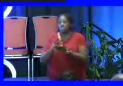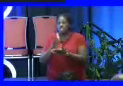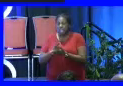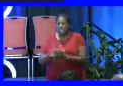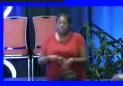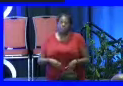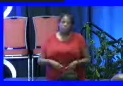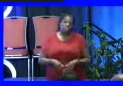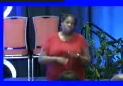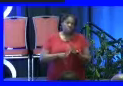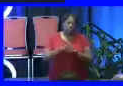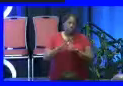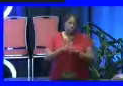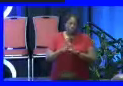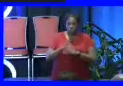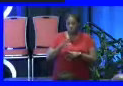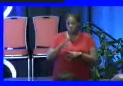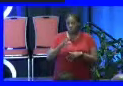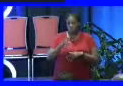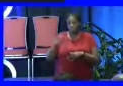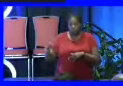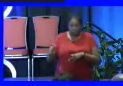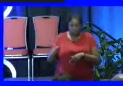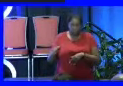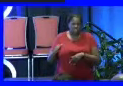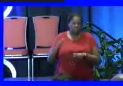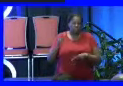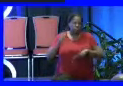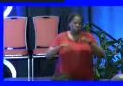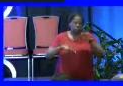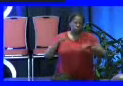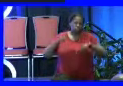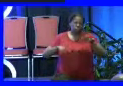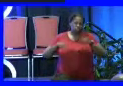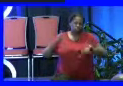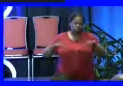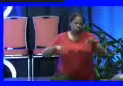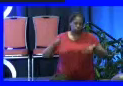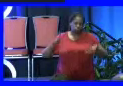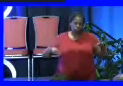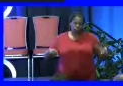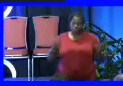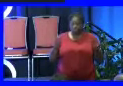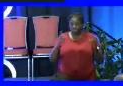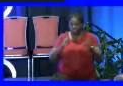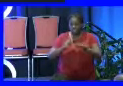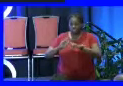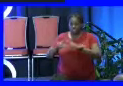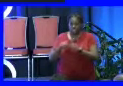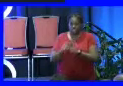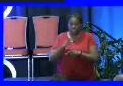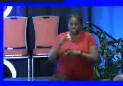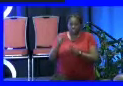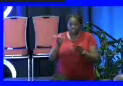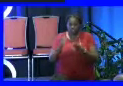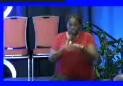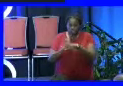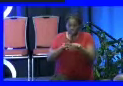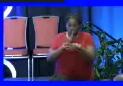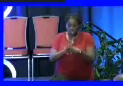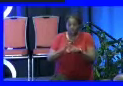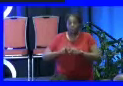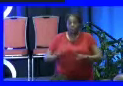have developmental and disability services, we have Department of State Hospitals. So there's quite a bit of data that we want to share along.